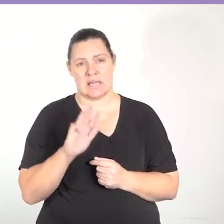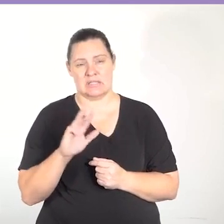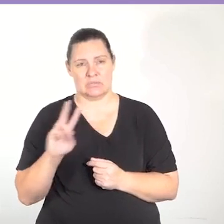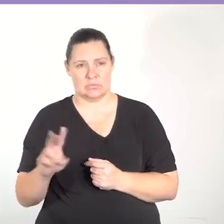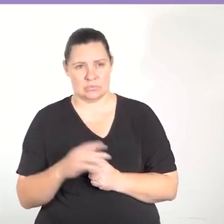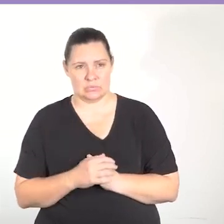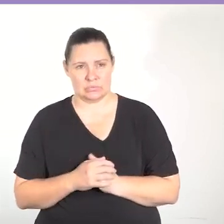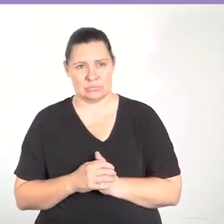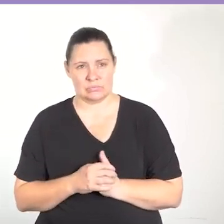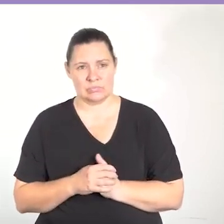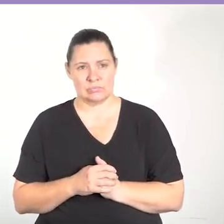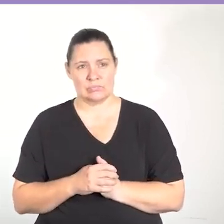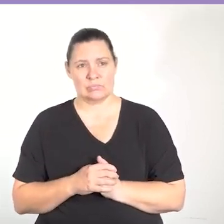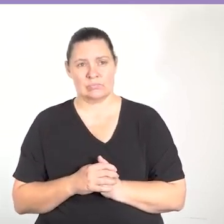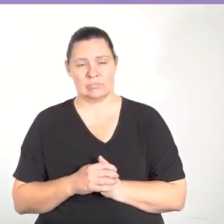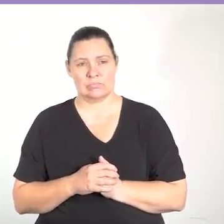192.